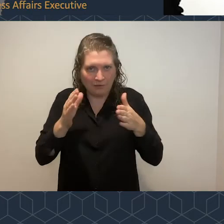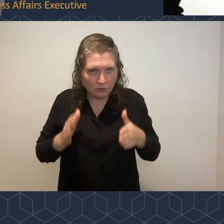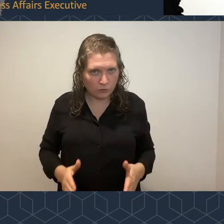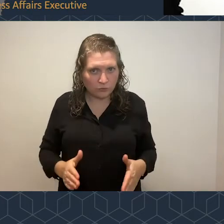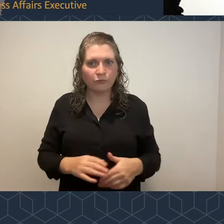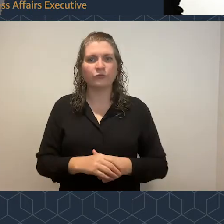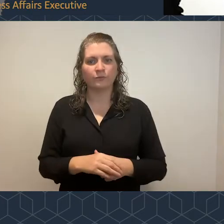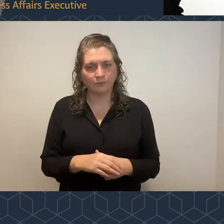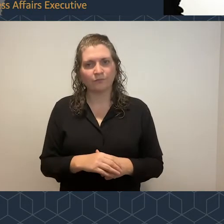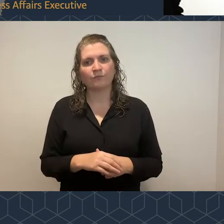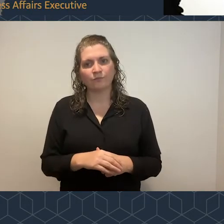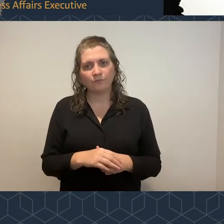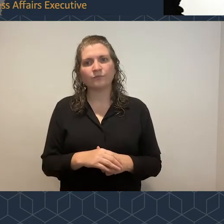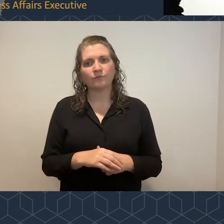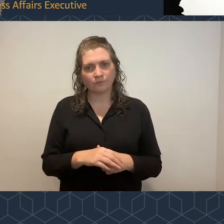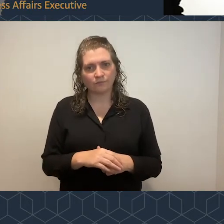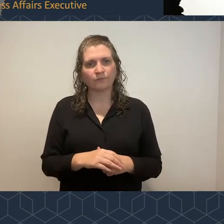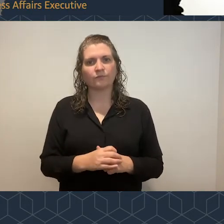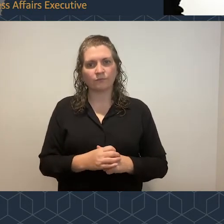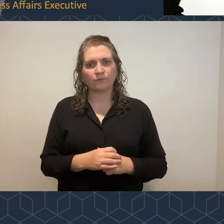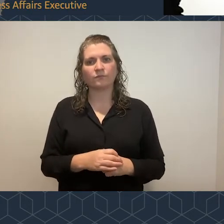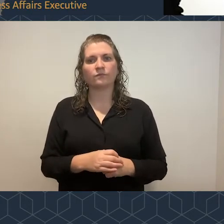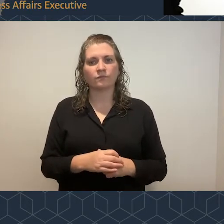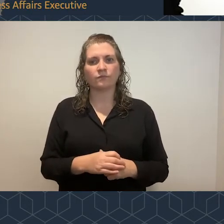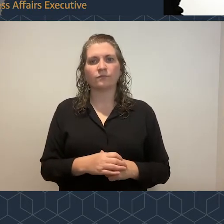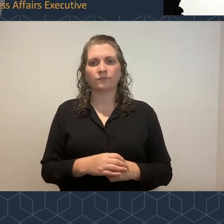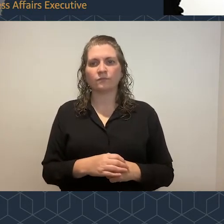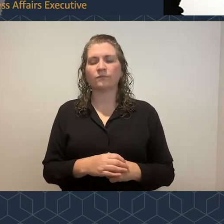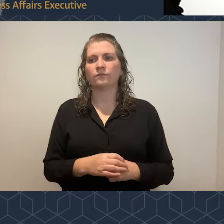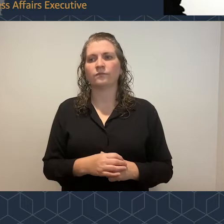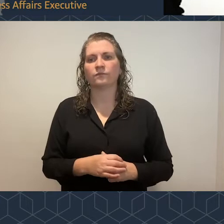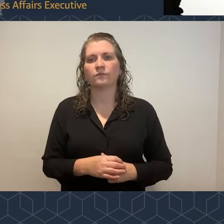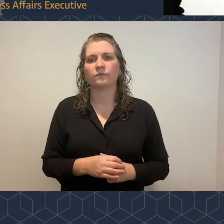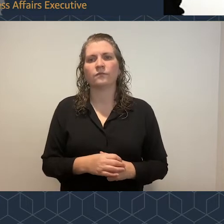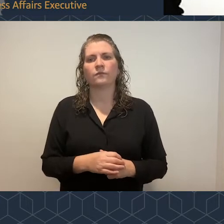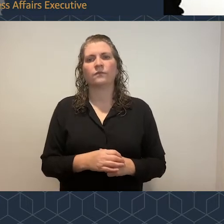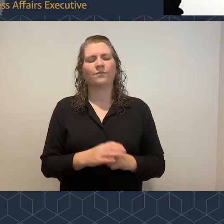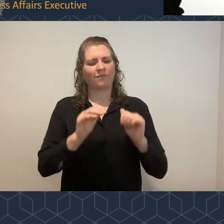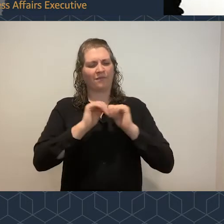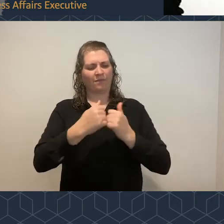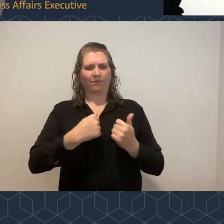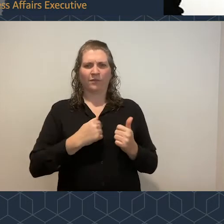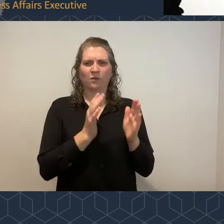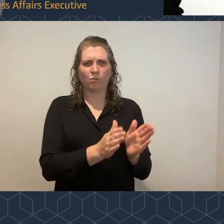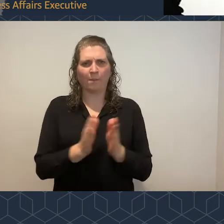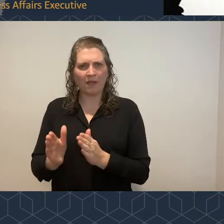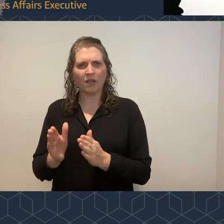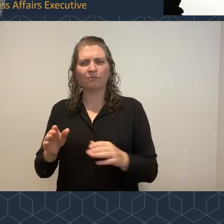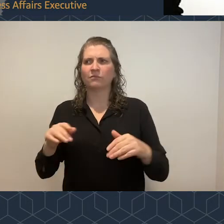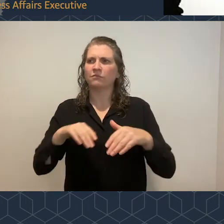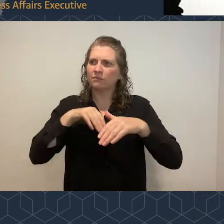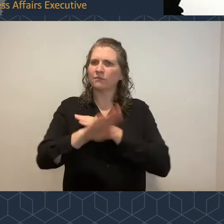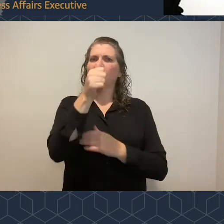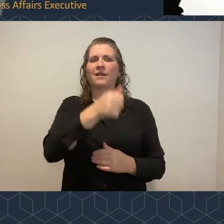Yeah, I mean, we obviously interview against our leadership principles. I don't have anything more interesting than what Marjorie mentioned in terms of how